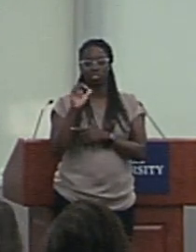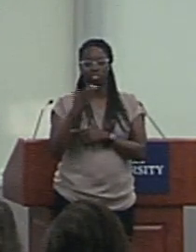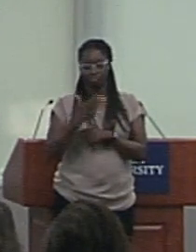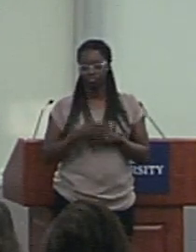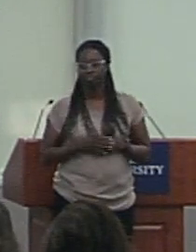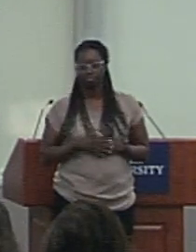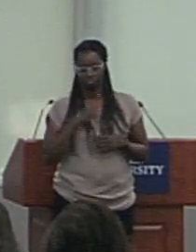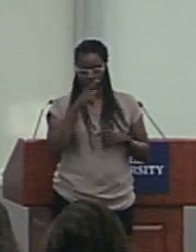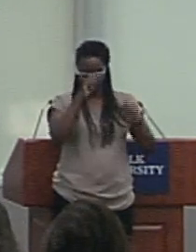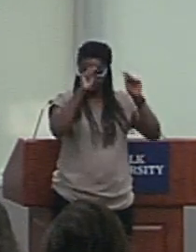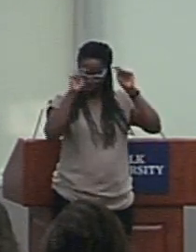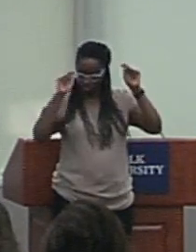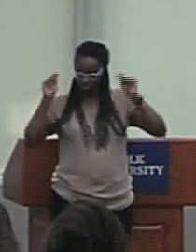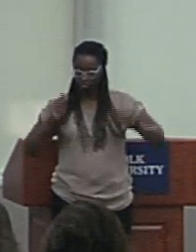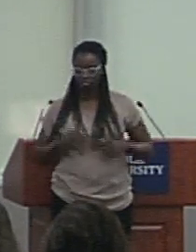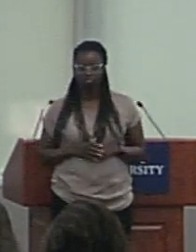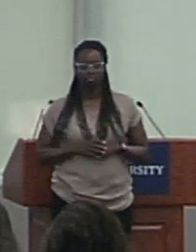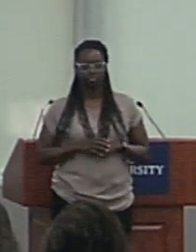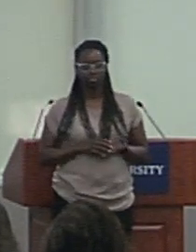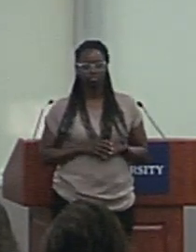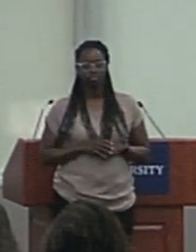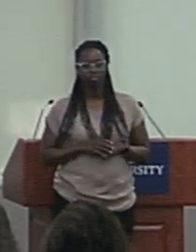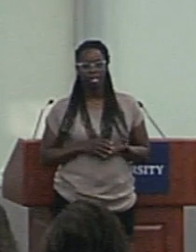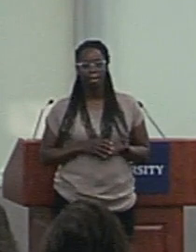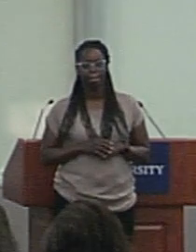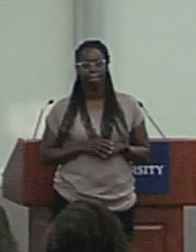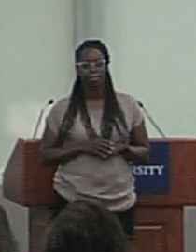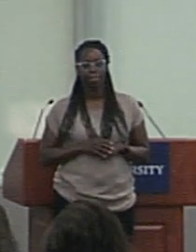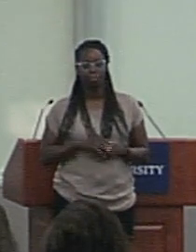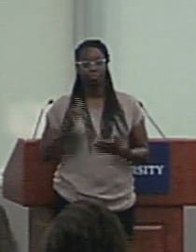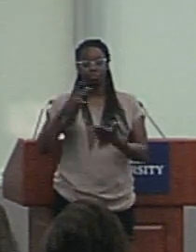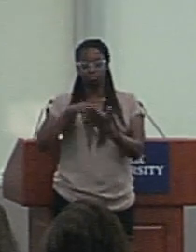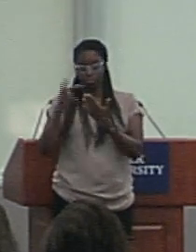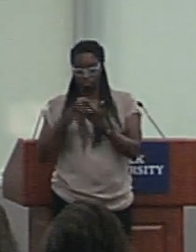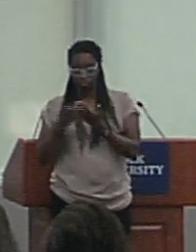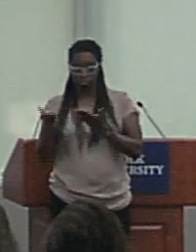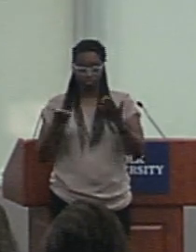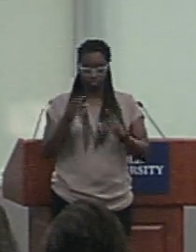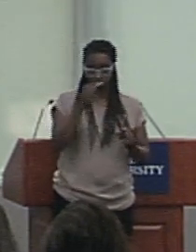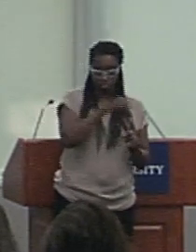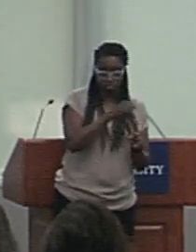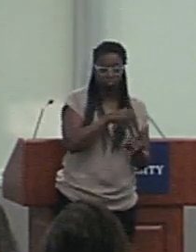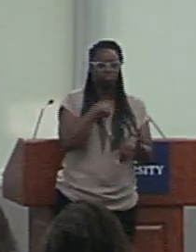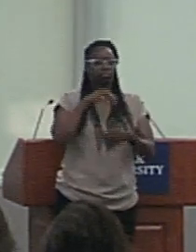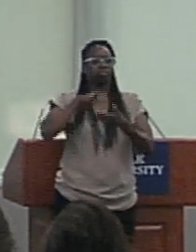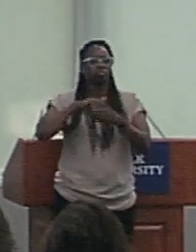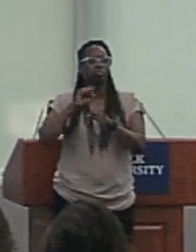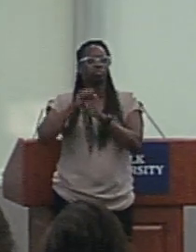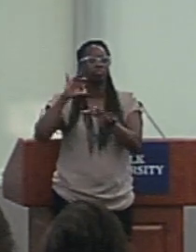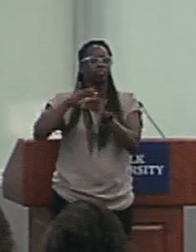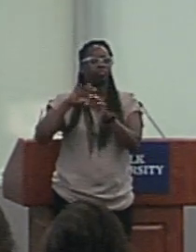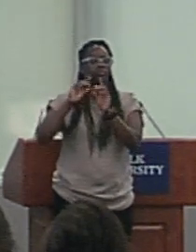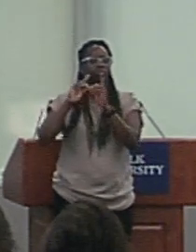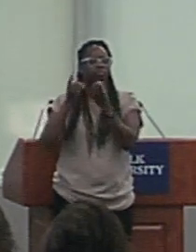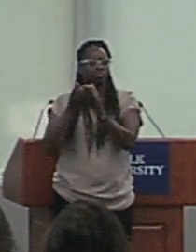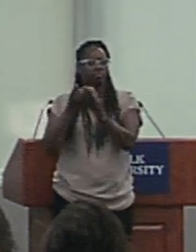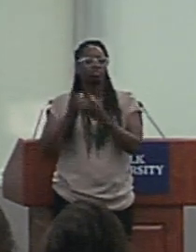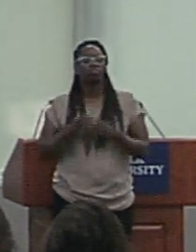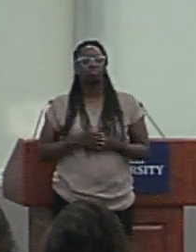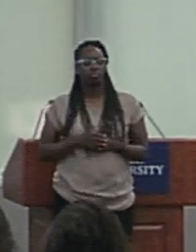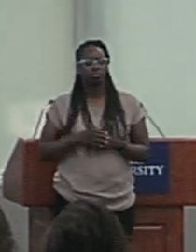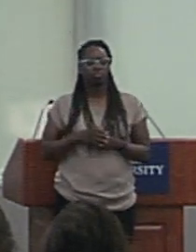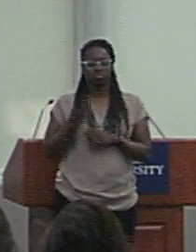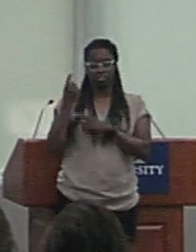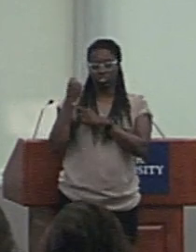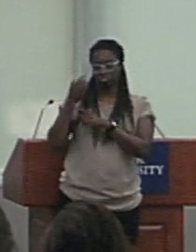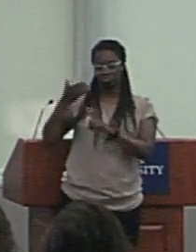things I'll mention, under programs and services, we work really closely with the elections department. A few years ago, we implemented an accessible